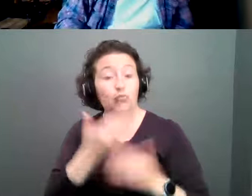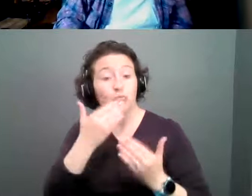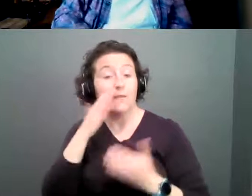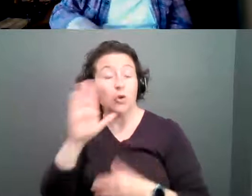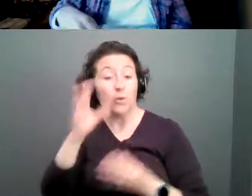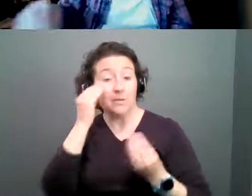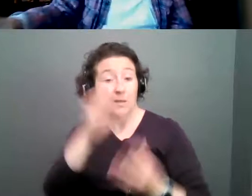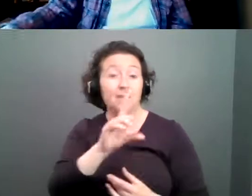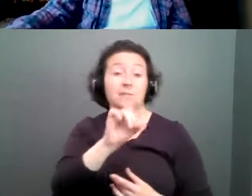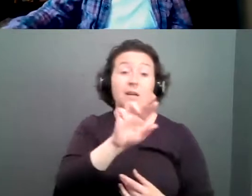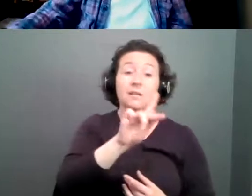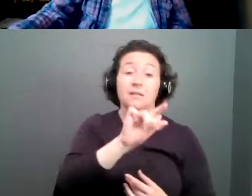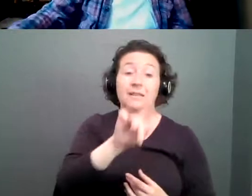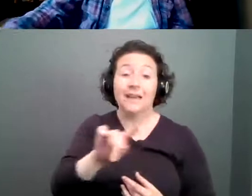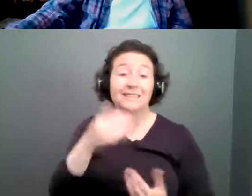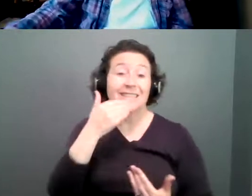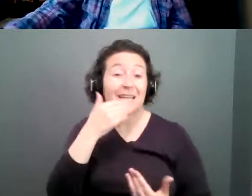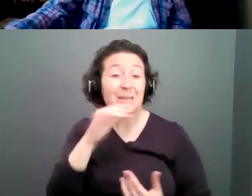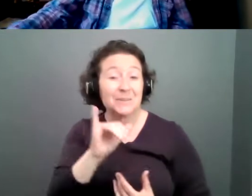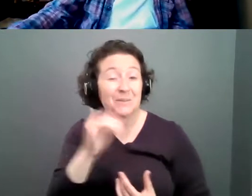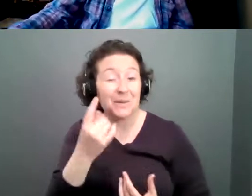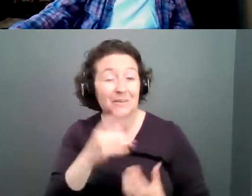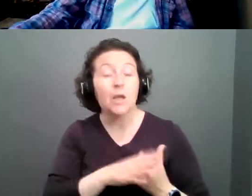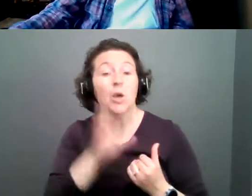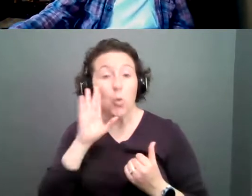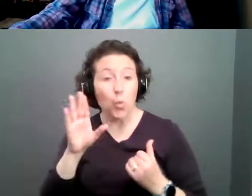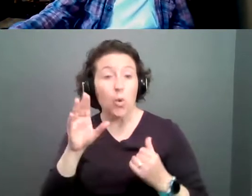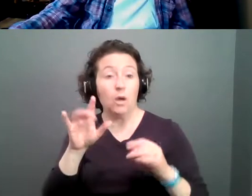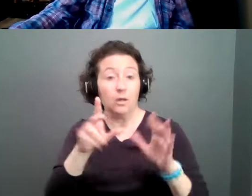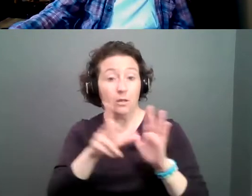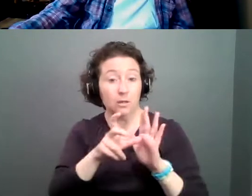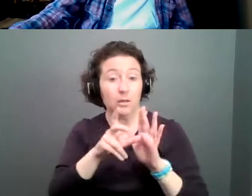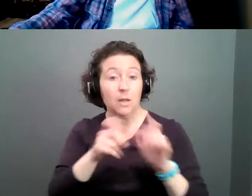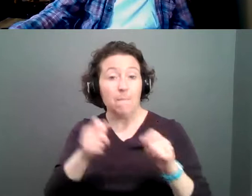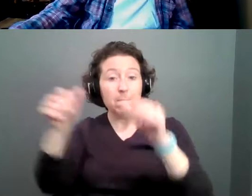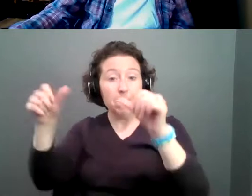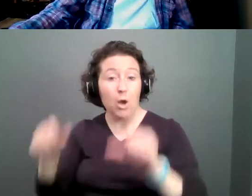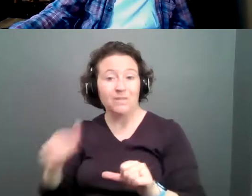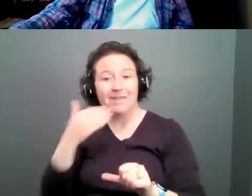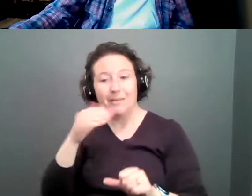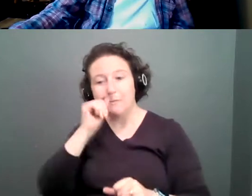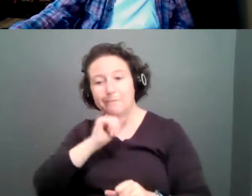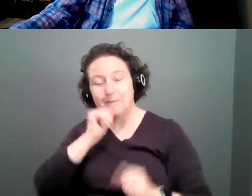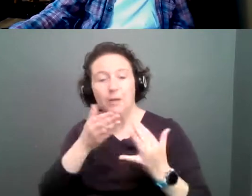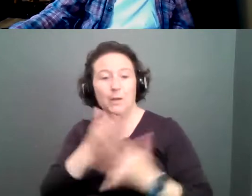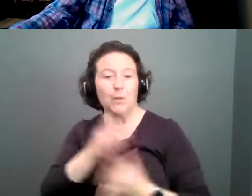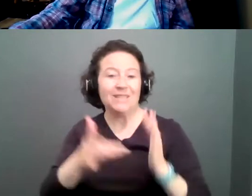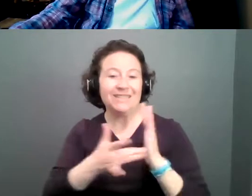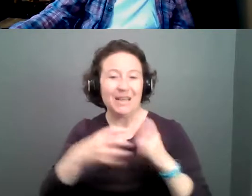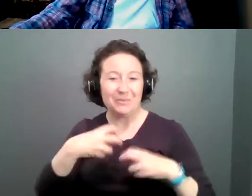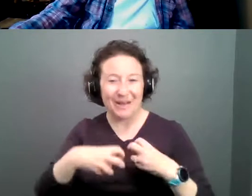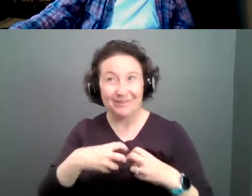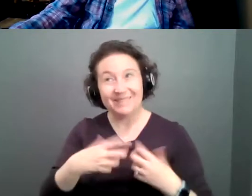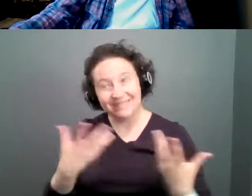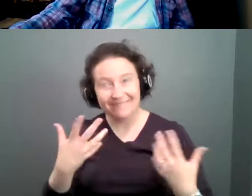Katz as well, thank you for joining us as always. We will put a recording of this on there. Thank you to everyone for staying with us through our technical difficulties. Gotta love